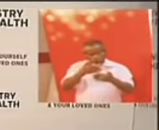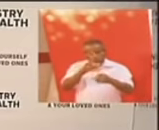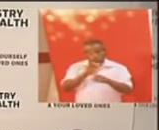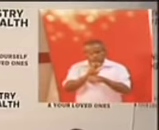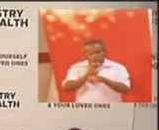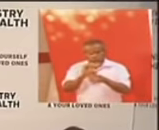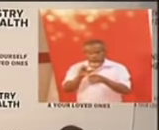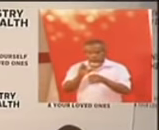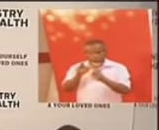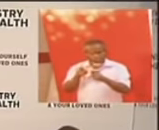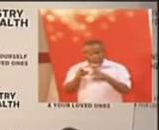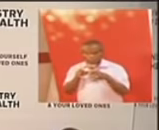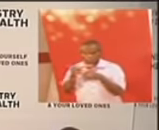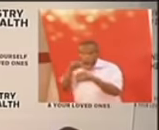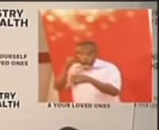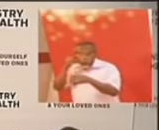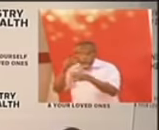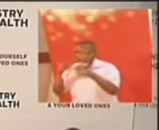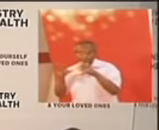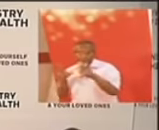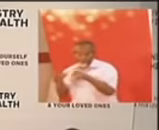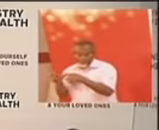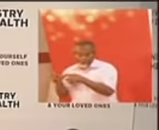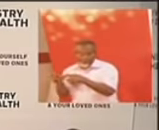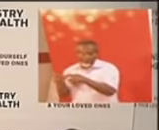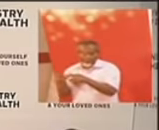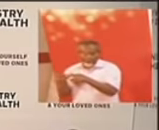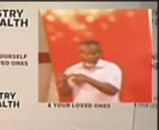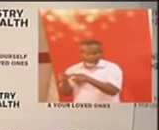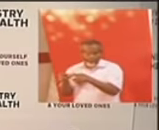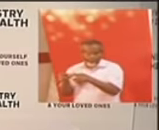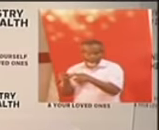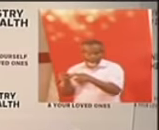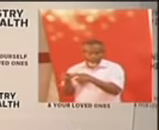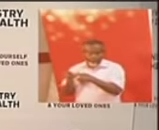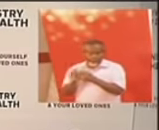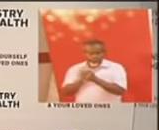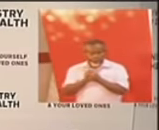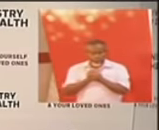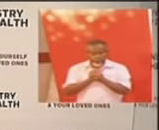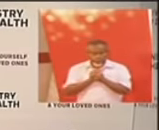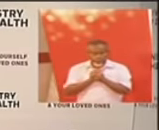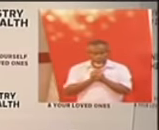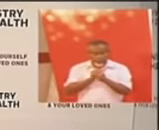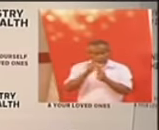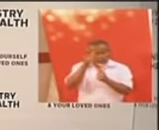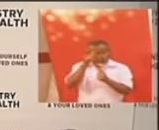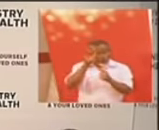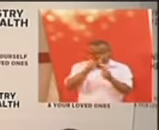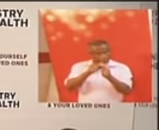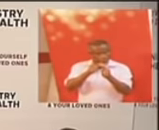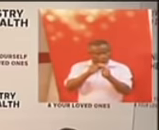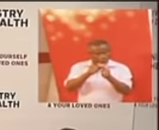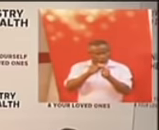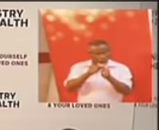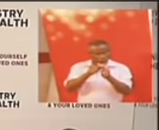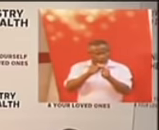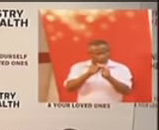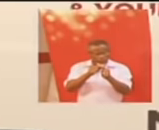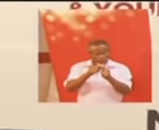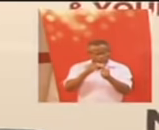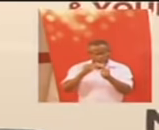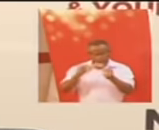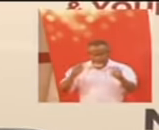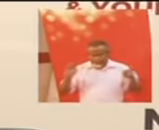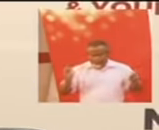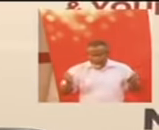Thank you very much, CMO. I think many of you all would remember at the last conference we introduced a new segment where we respond